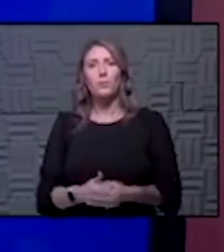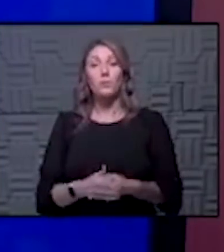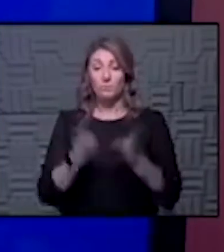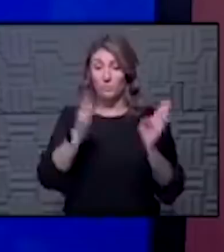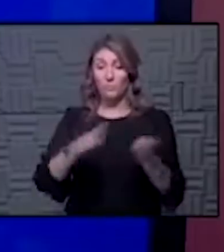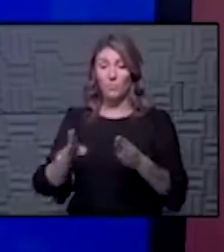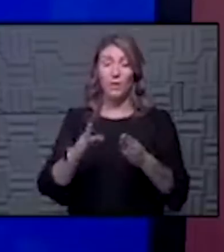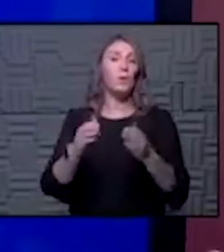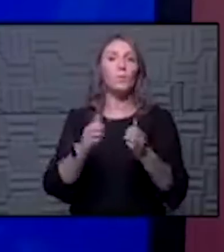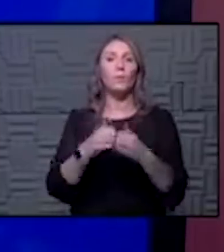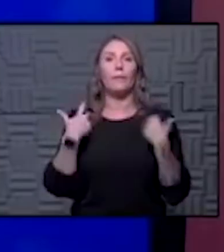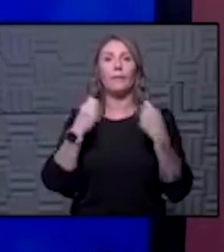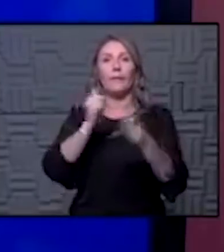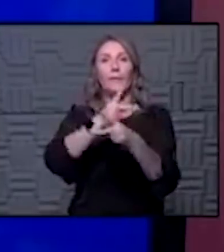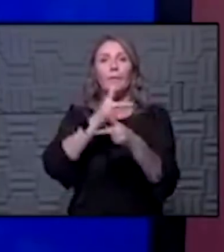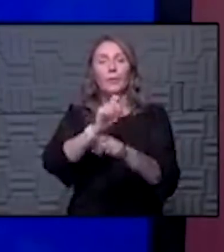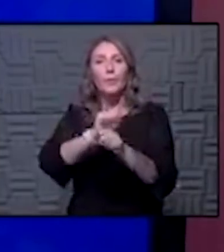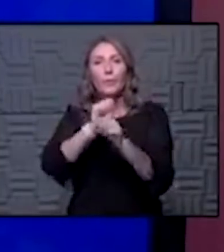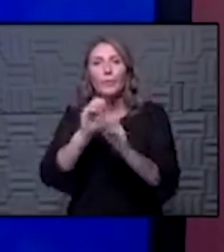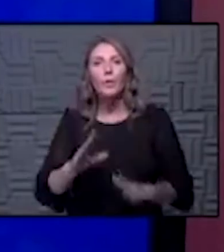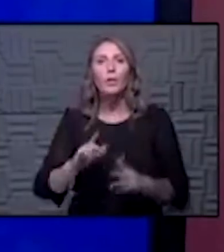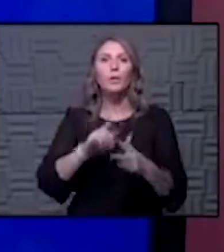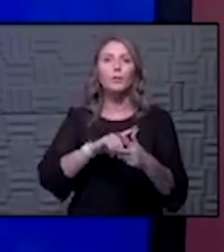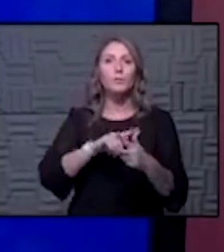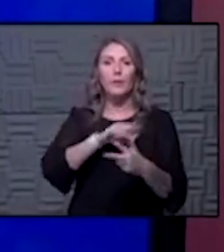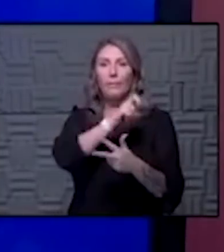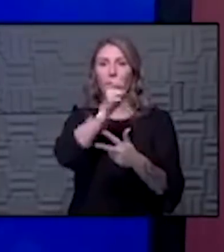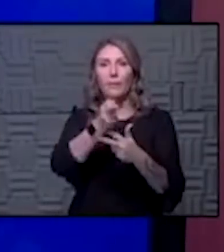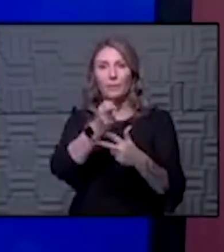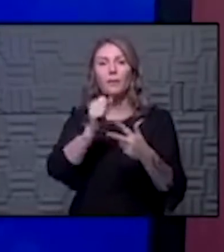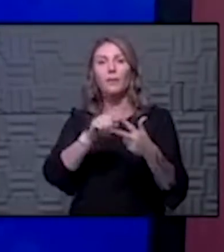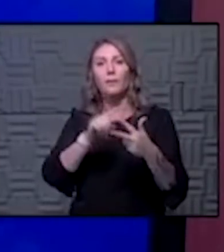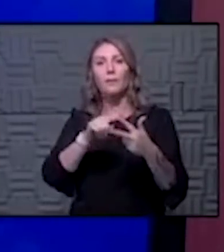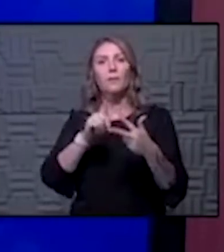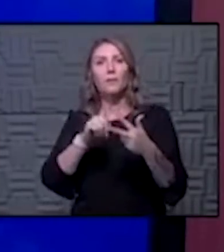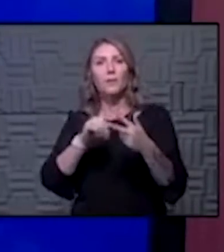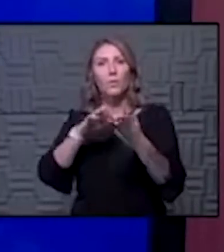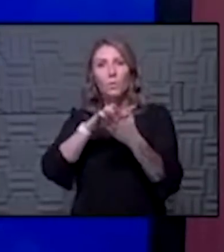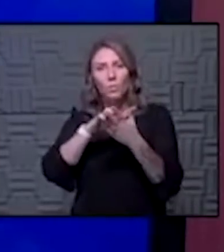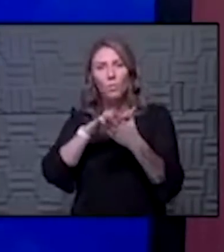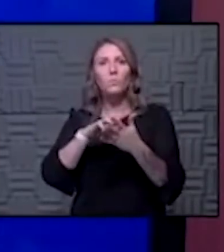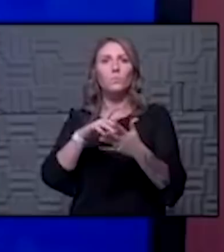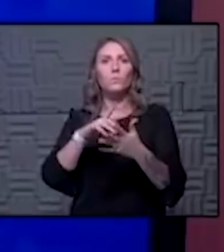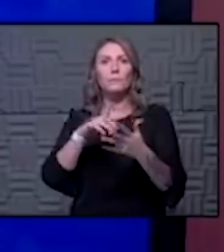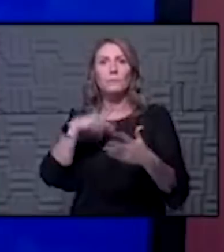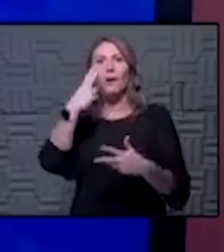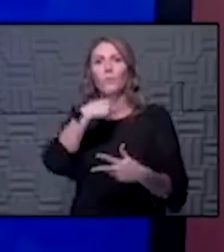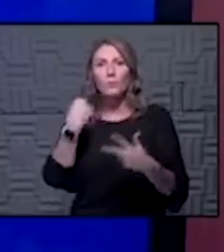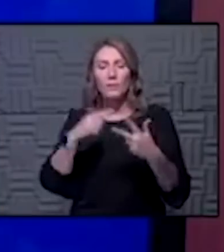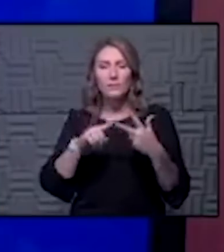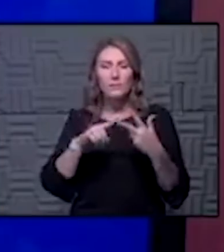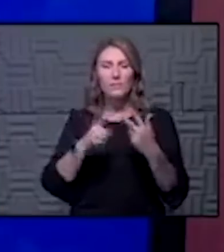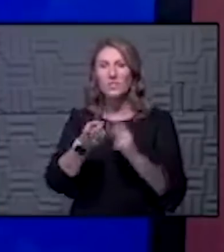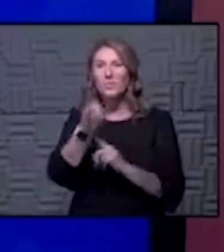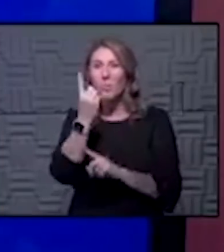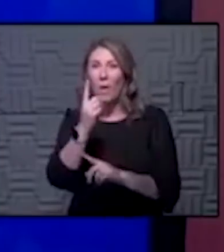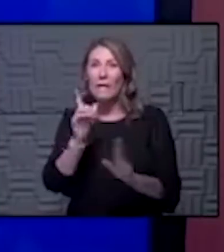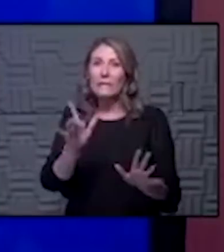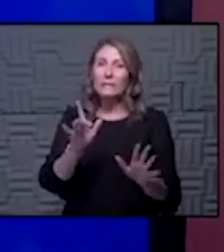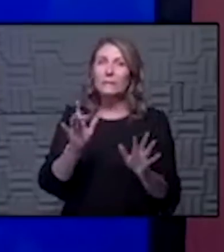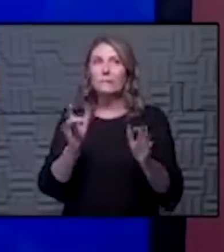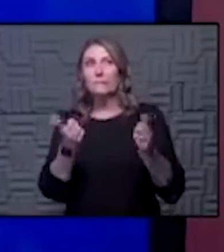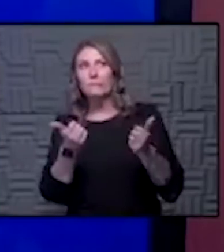with healthcare workers and moving to other populations still is in play. I think there is maybe just one little caveat to